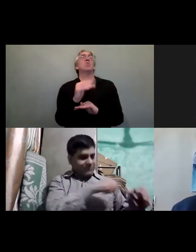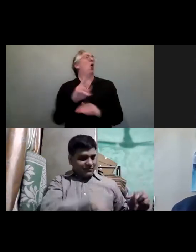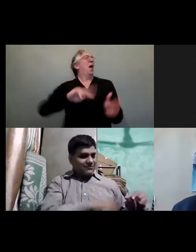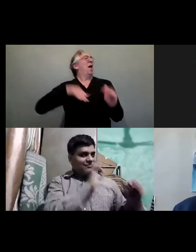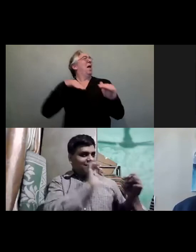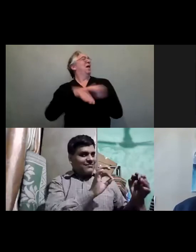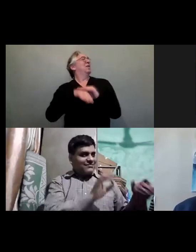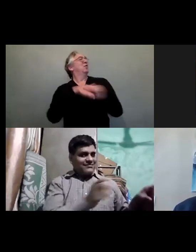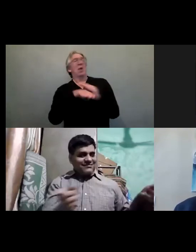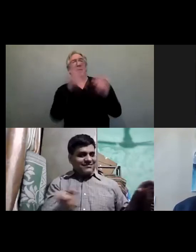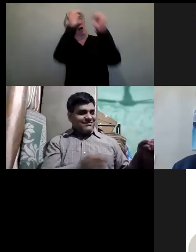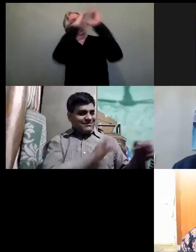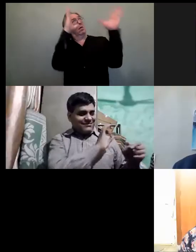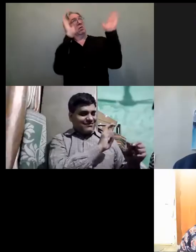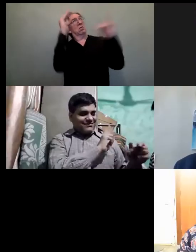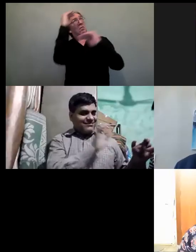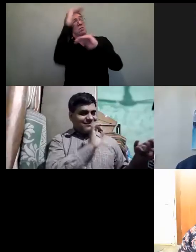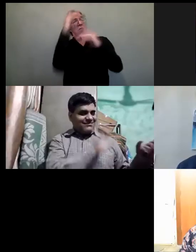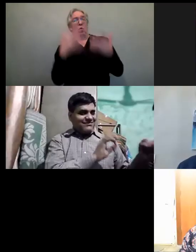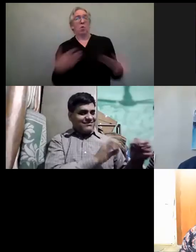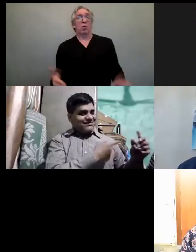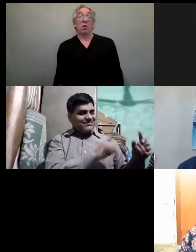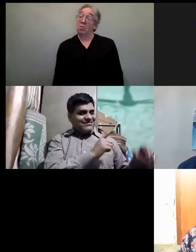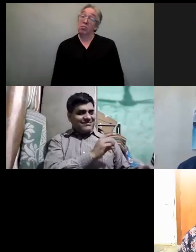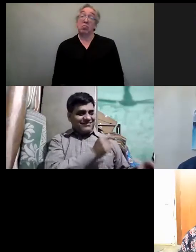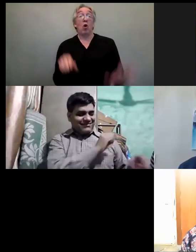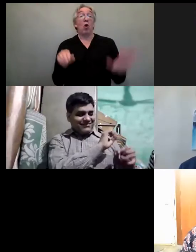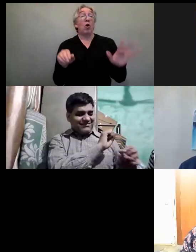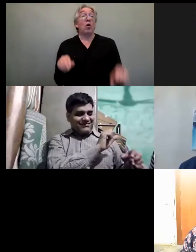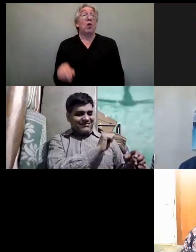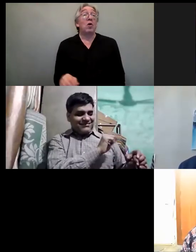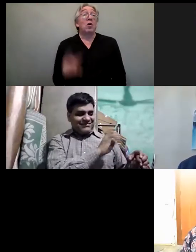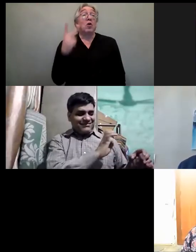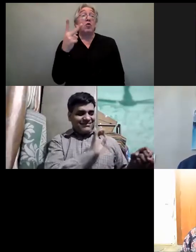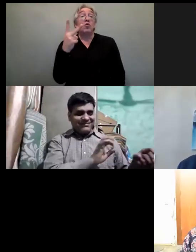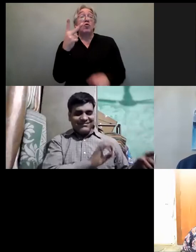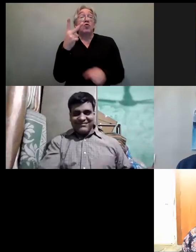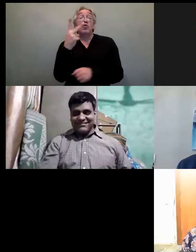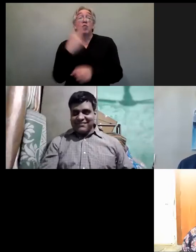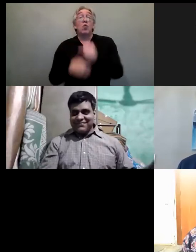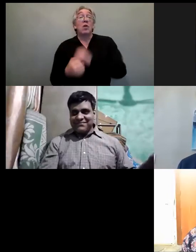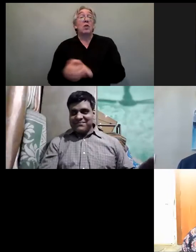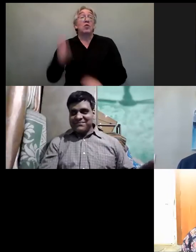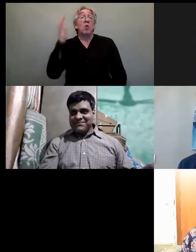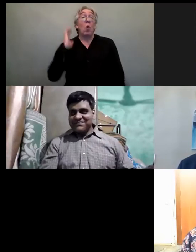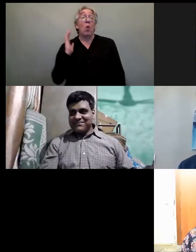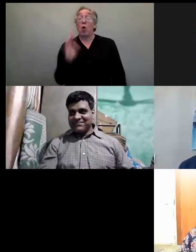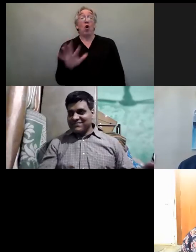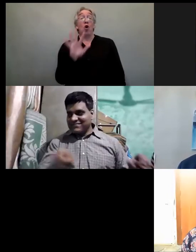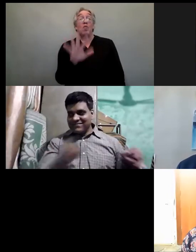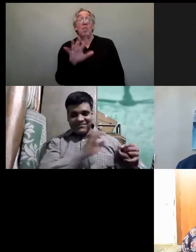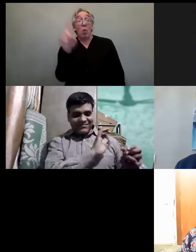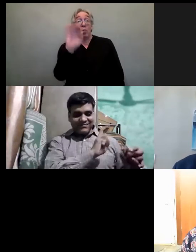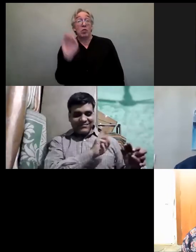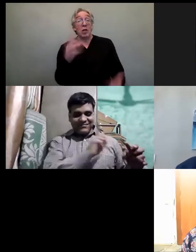to give you an idea, this percentage was 51% 2 years ago. And I can tell you from history, in the beginning,